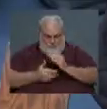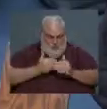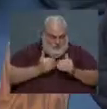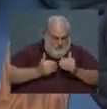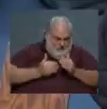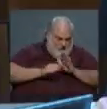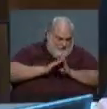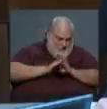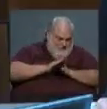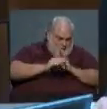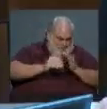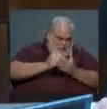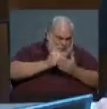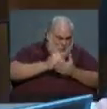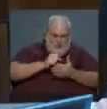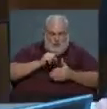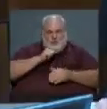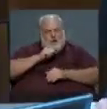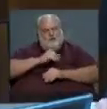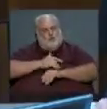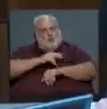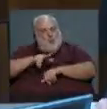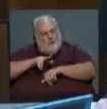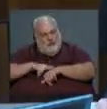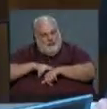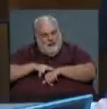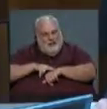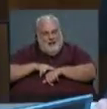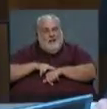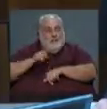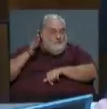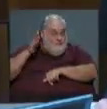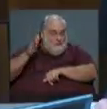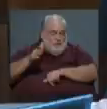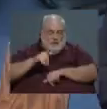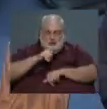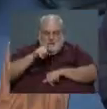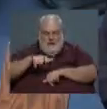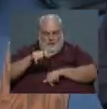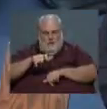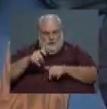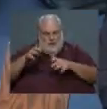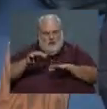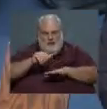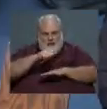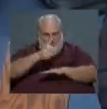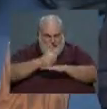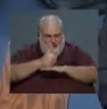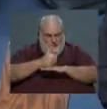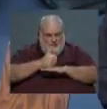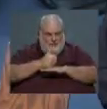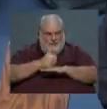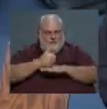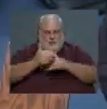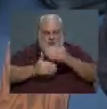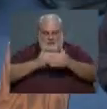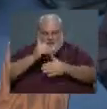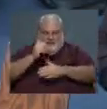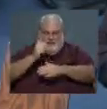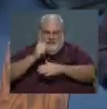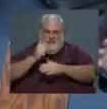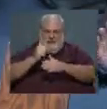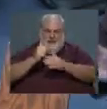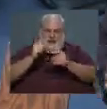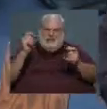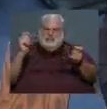process. So no, that is not how it's normally done and won't be done in the future, because now we actually have a great process that